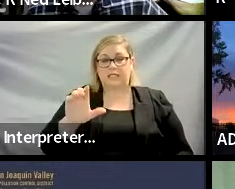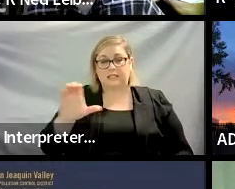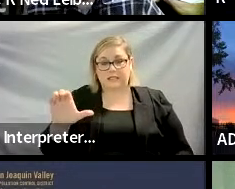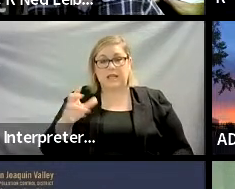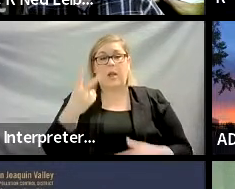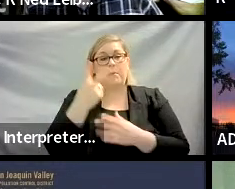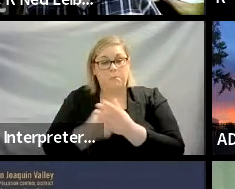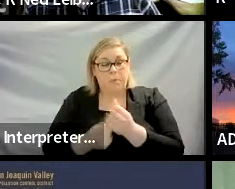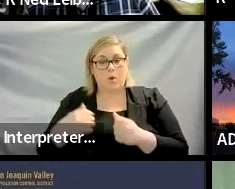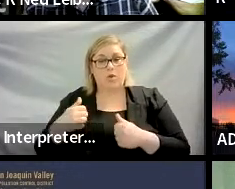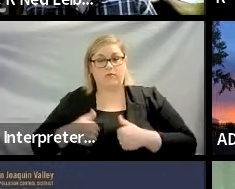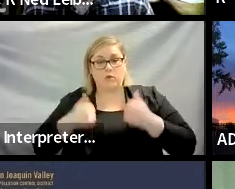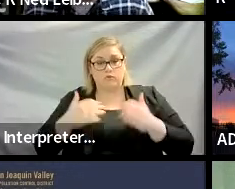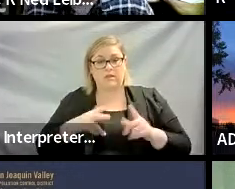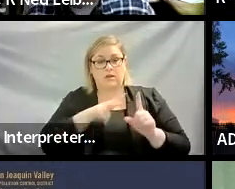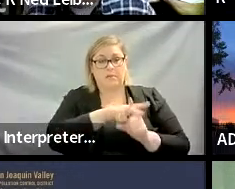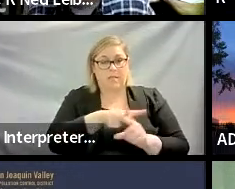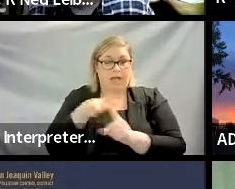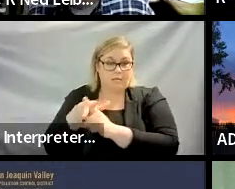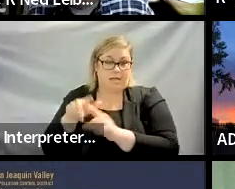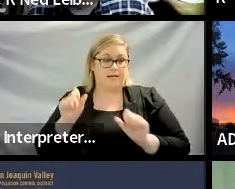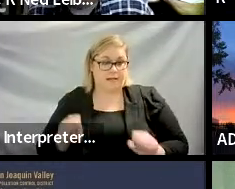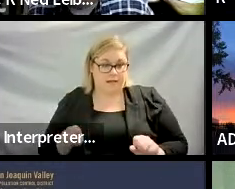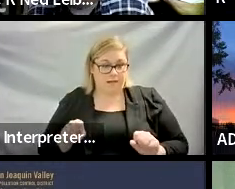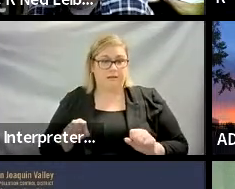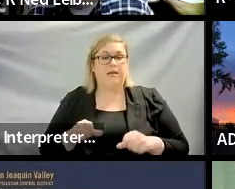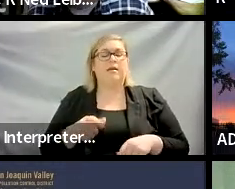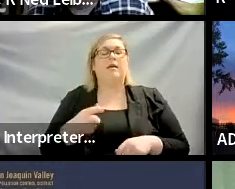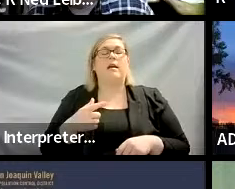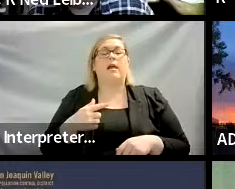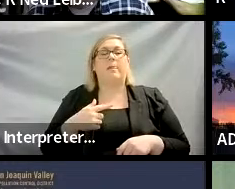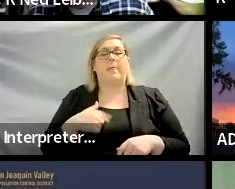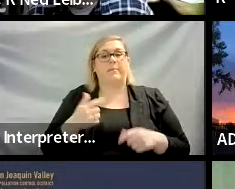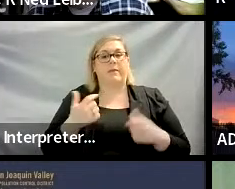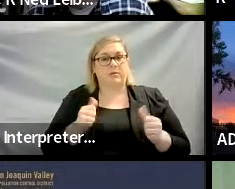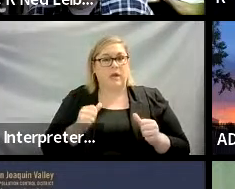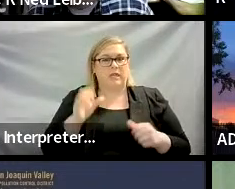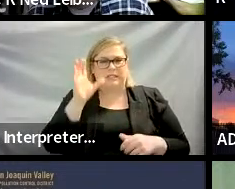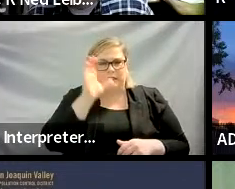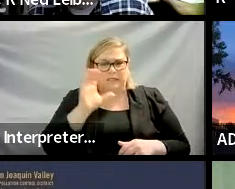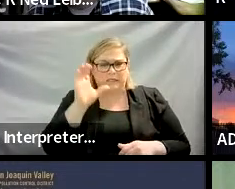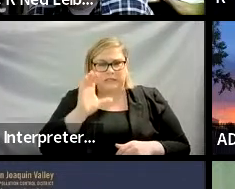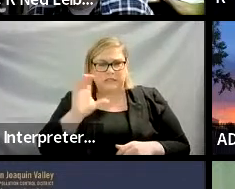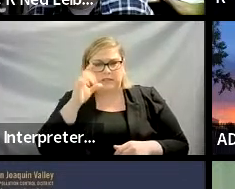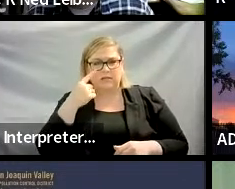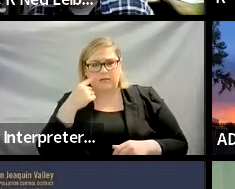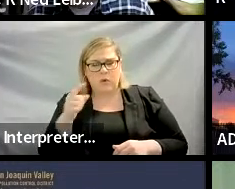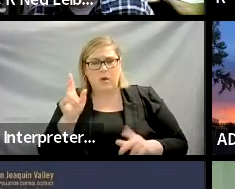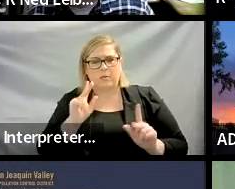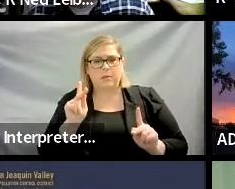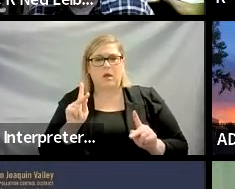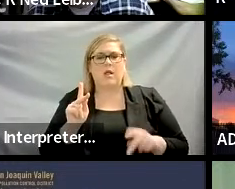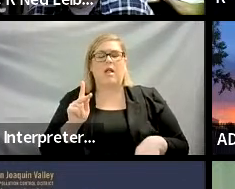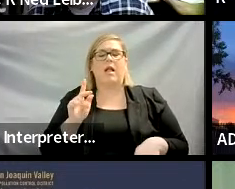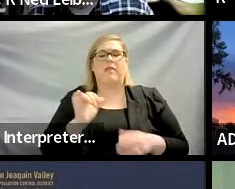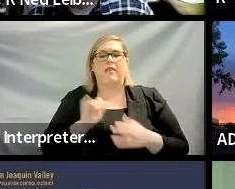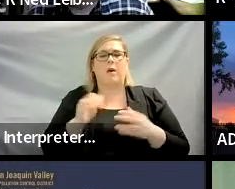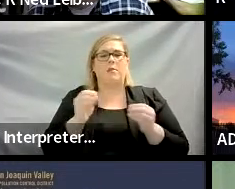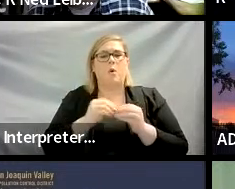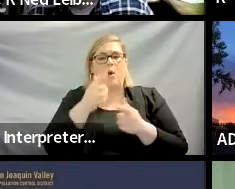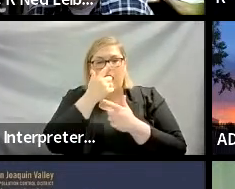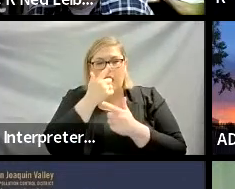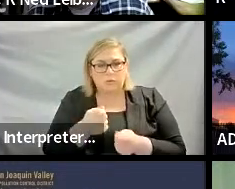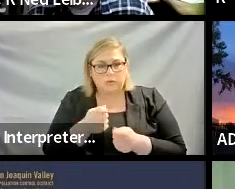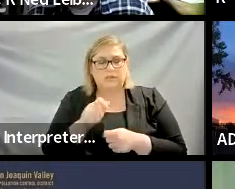for. But the one thing I've been trying to do is trying to search for those that are been more interested in